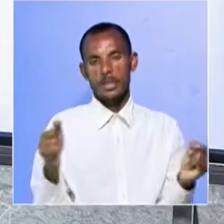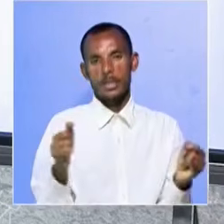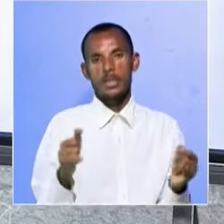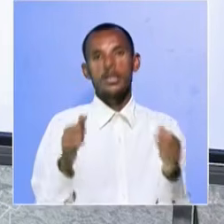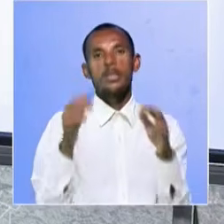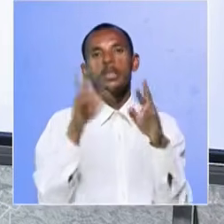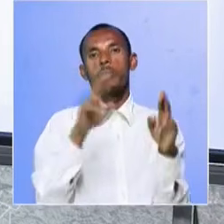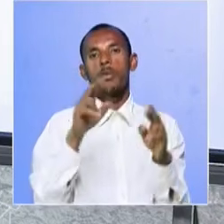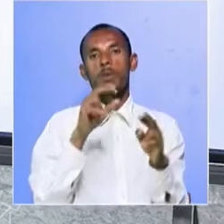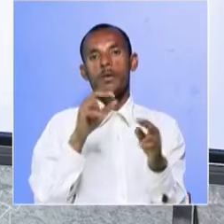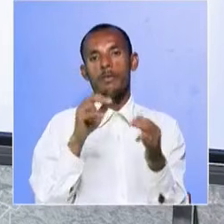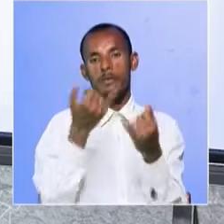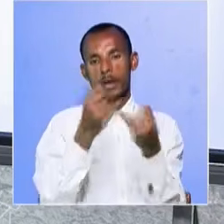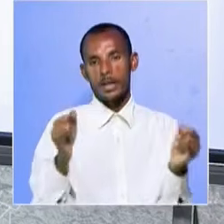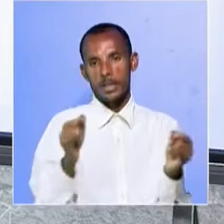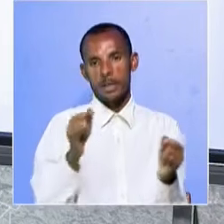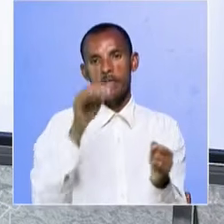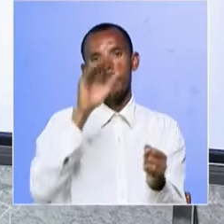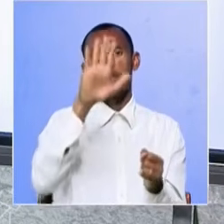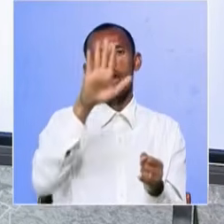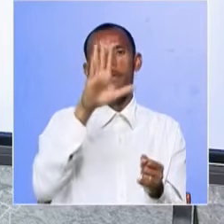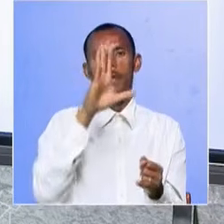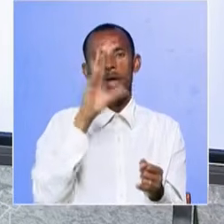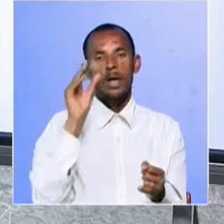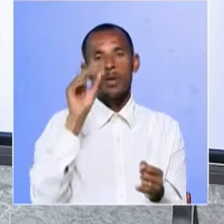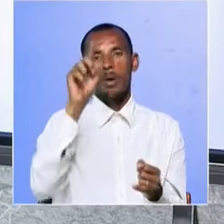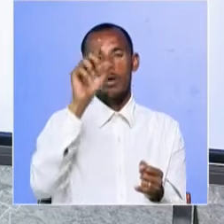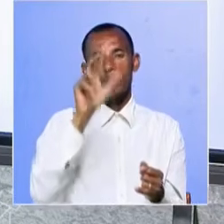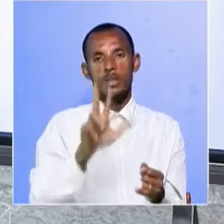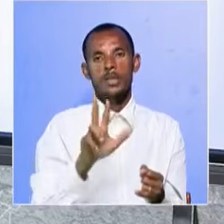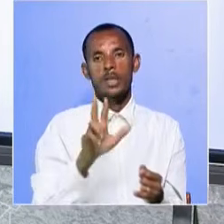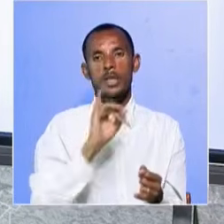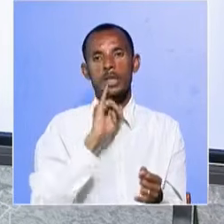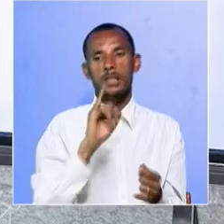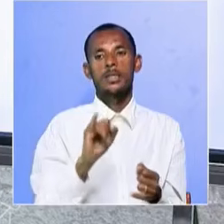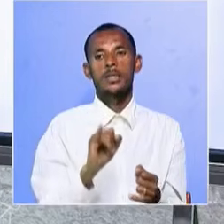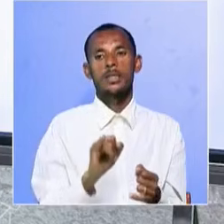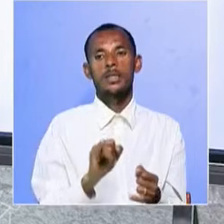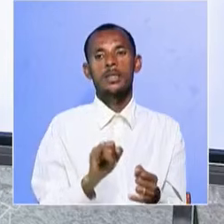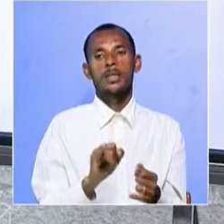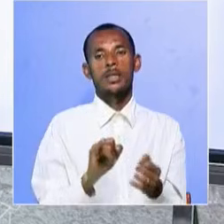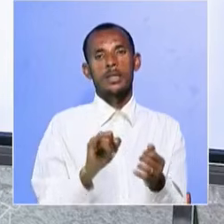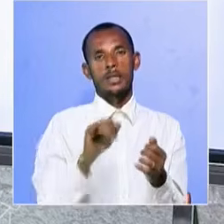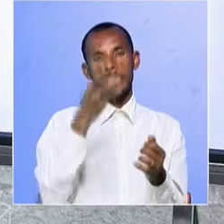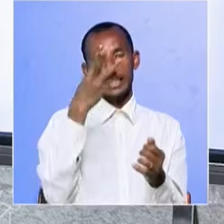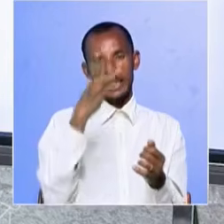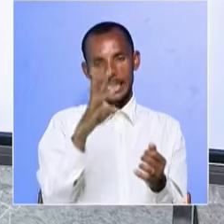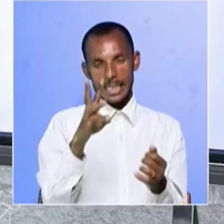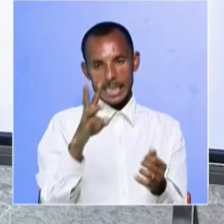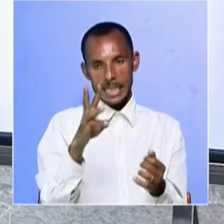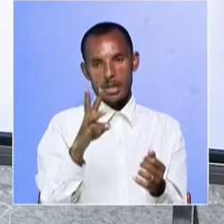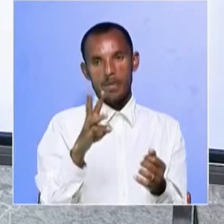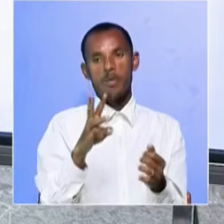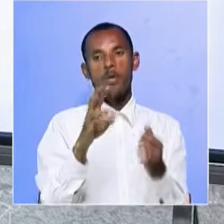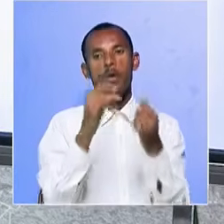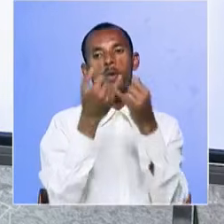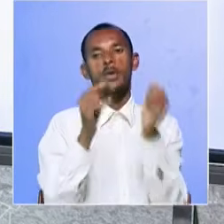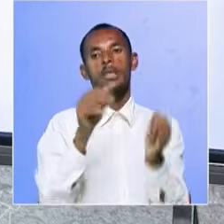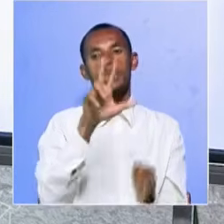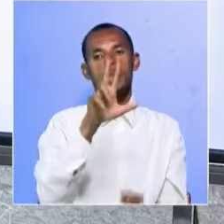improper fraction form of 5 and 1 over 3 is 16 over